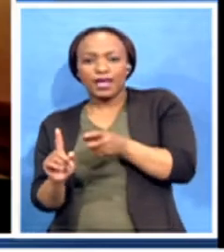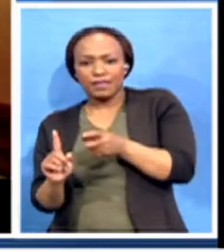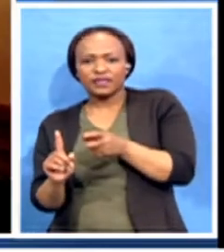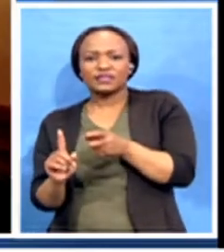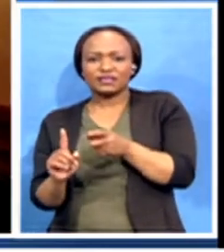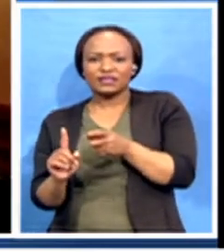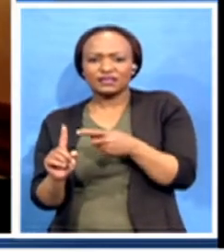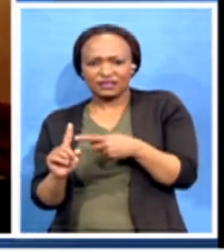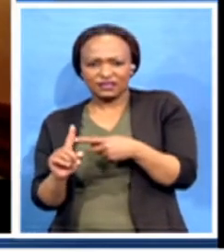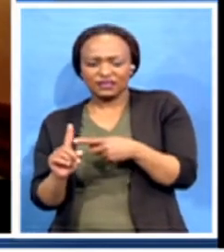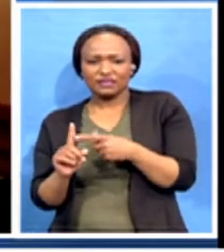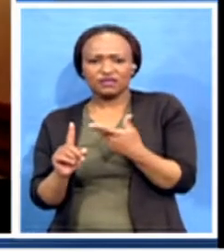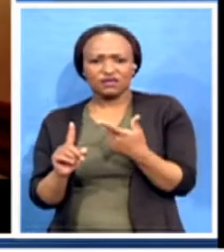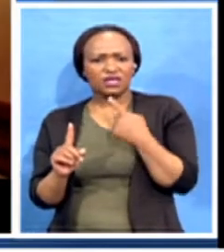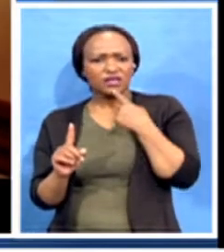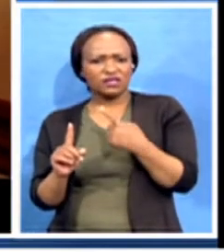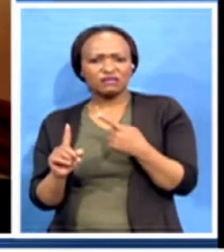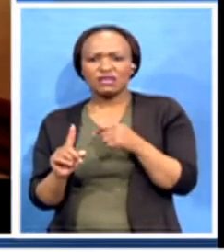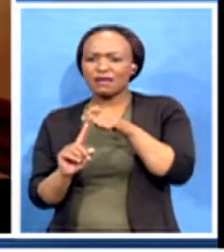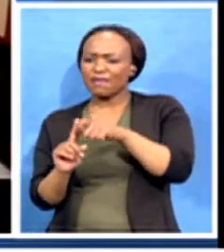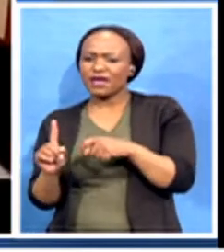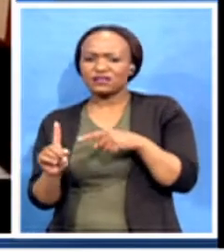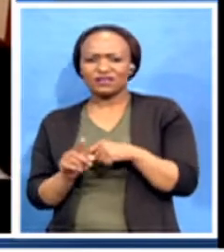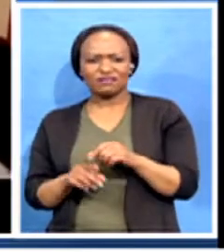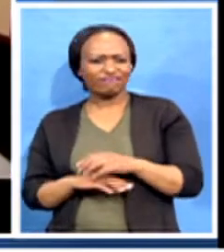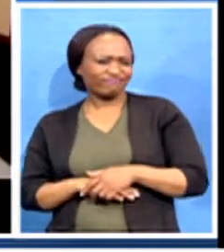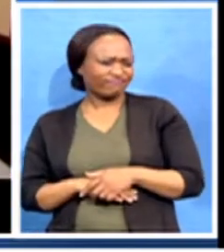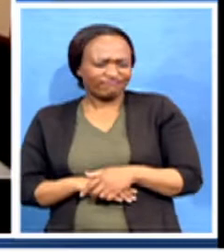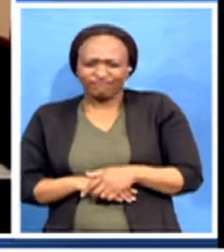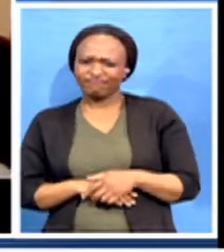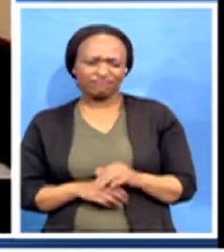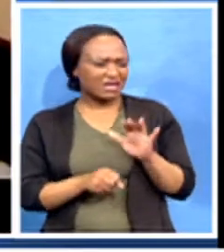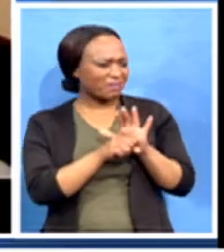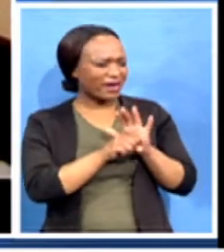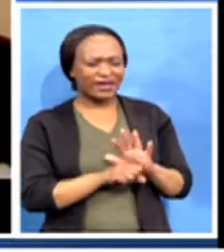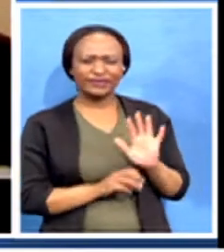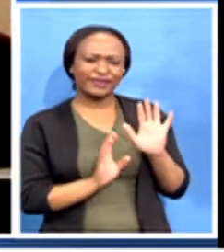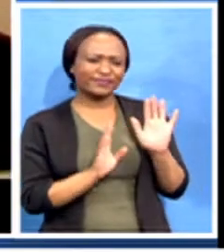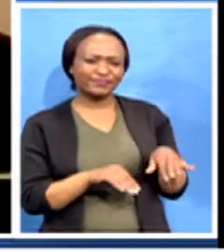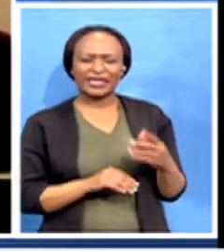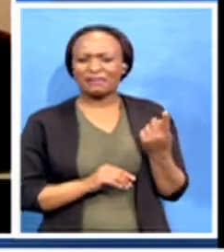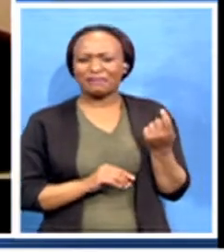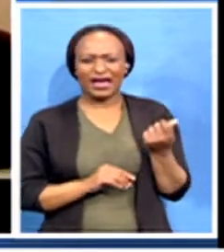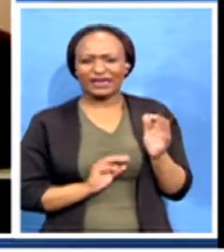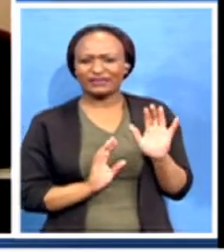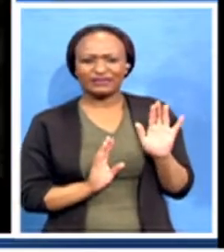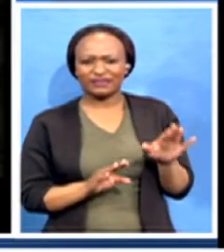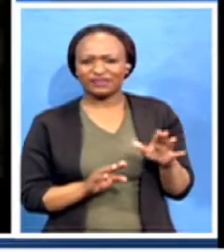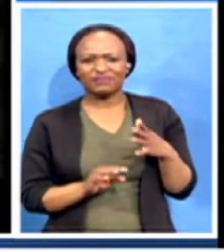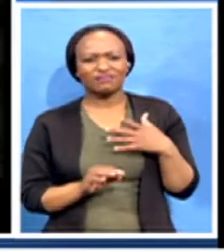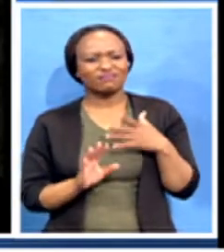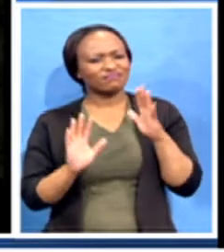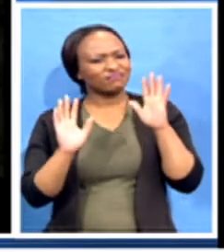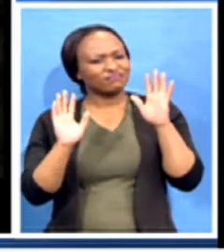that. And there was this person who is not putting any pressure about the money you are expected